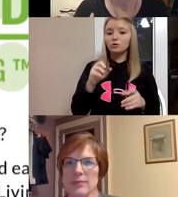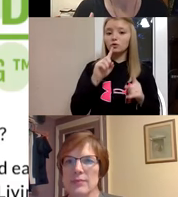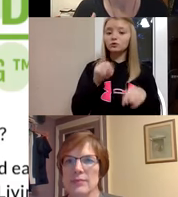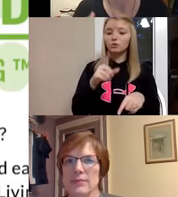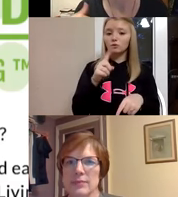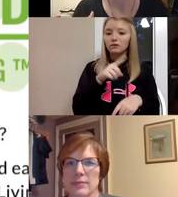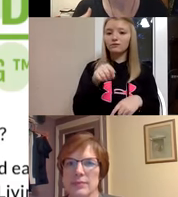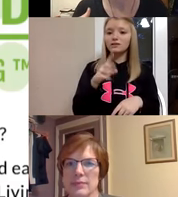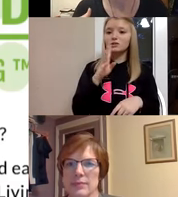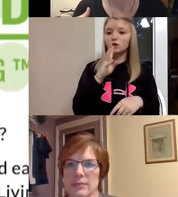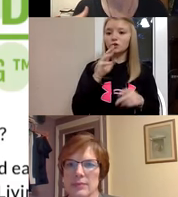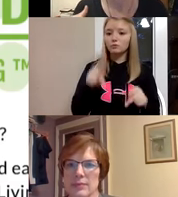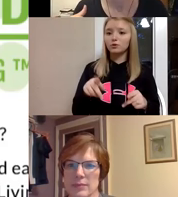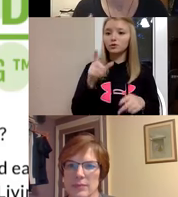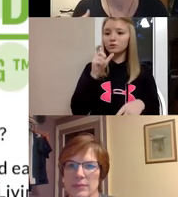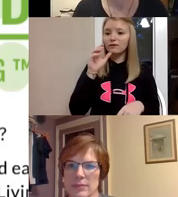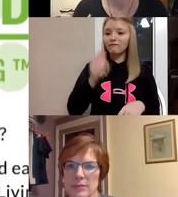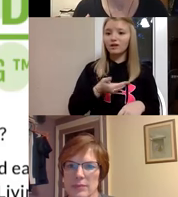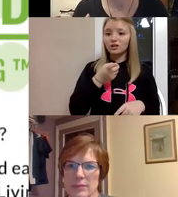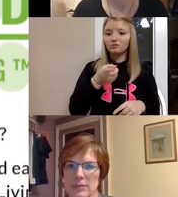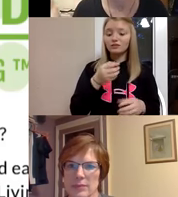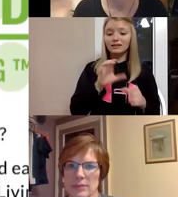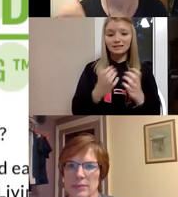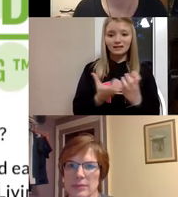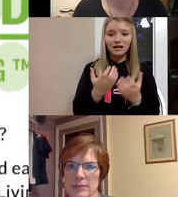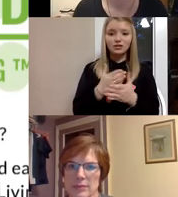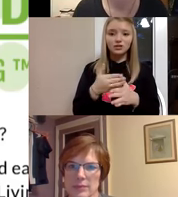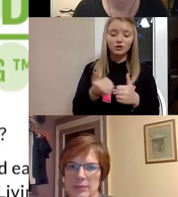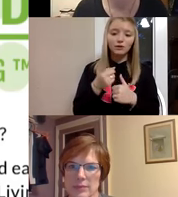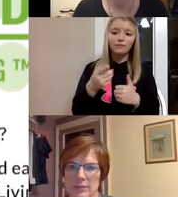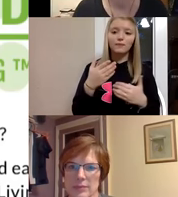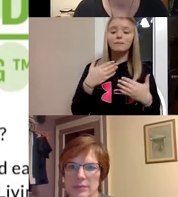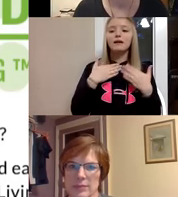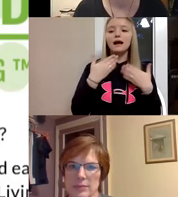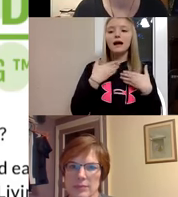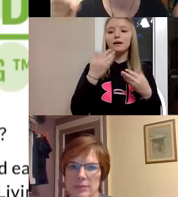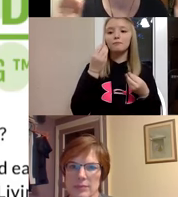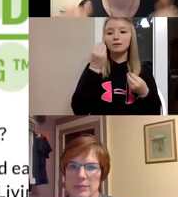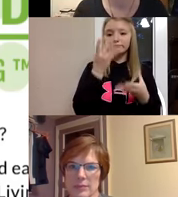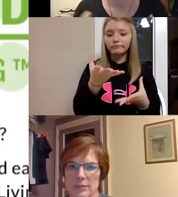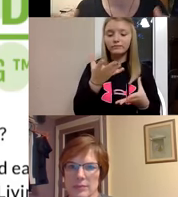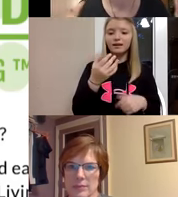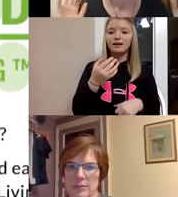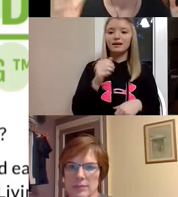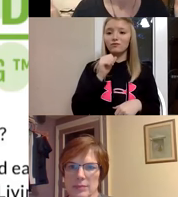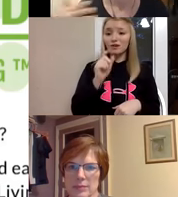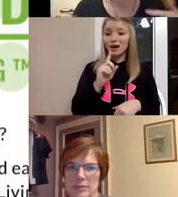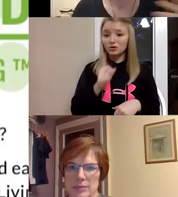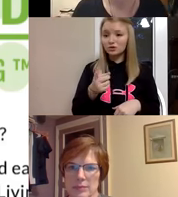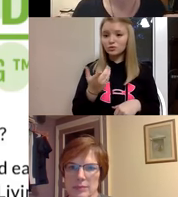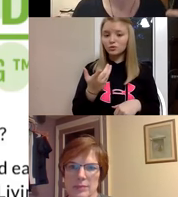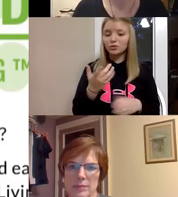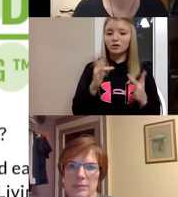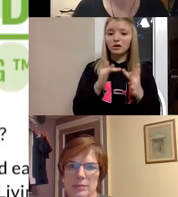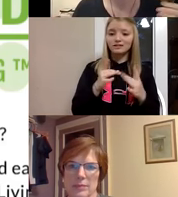to the person who invited you to this class, who shared this class with you. They will be happy to give you the hookup. And if you're not sure who that is, contact